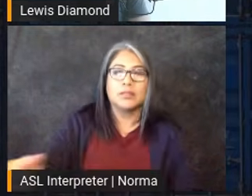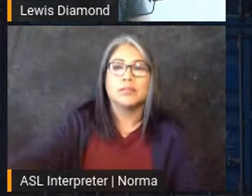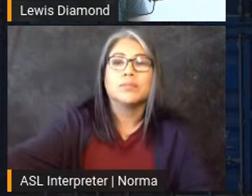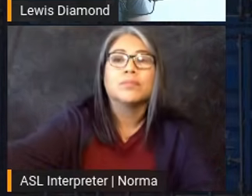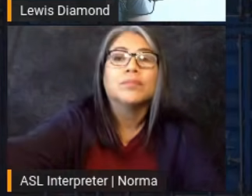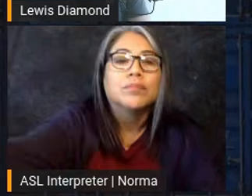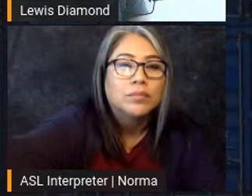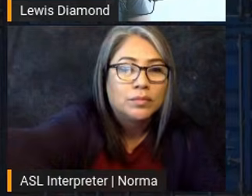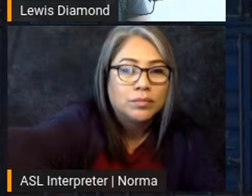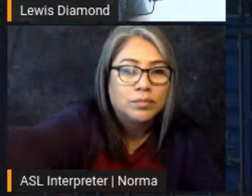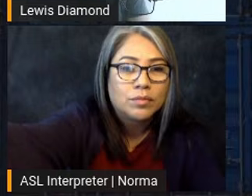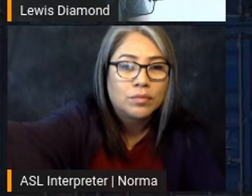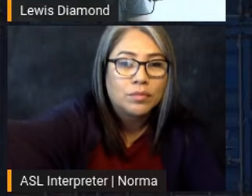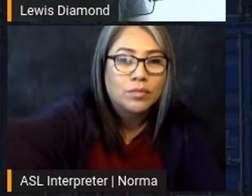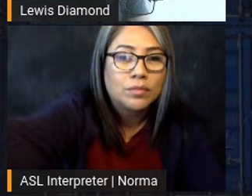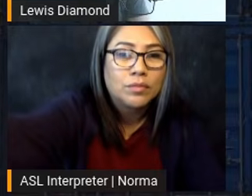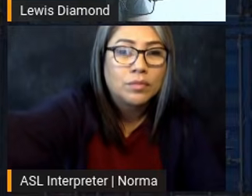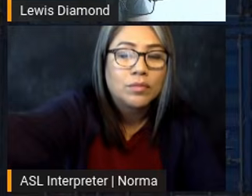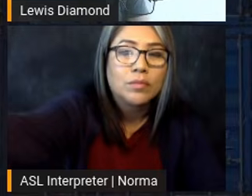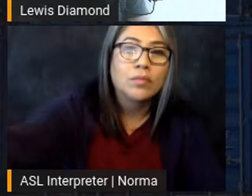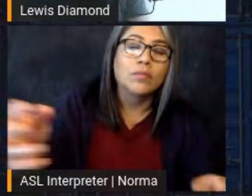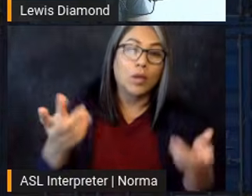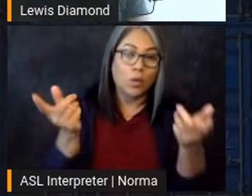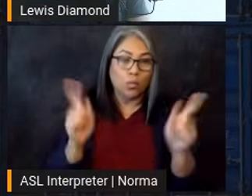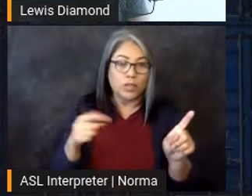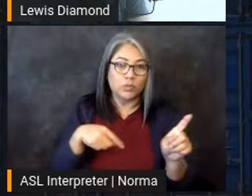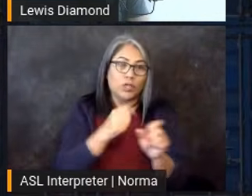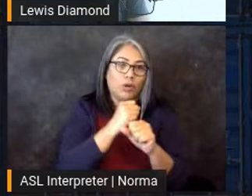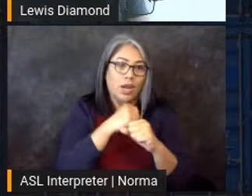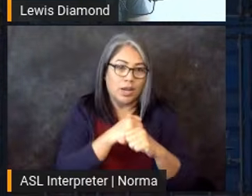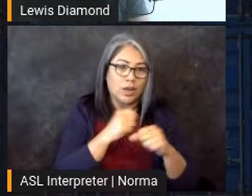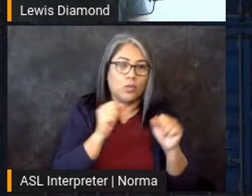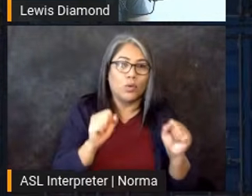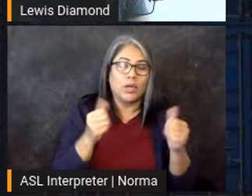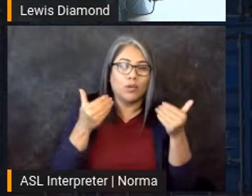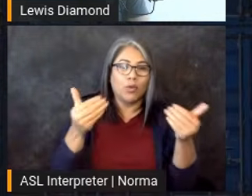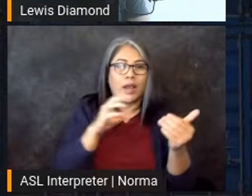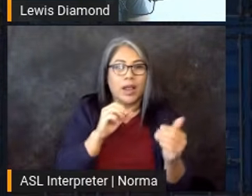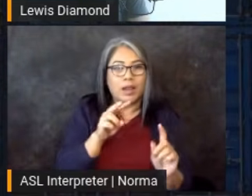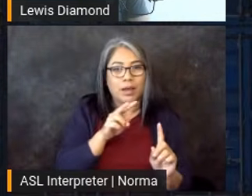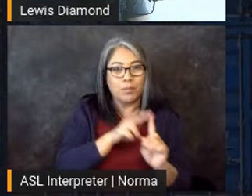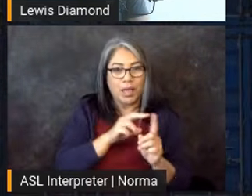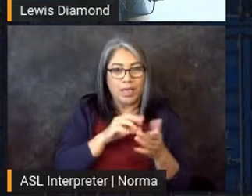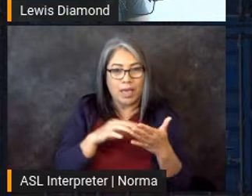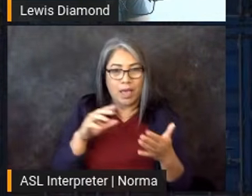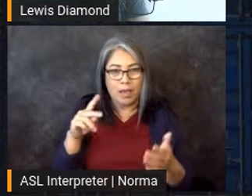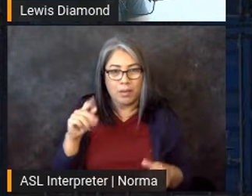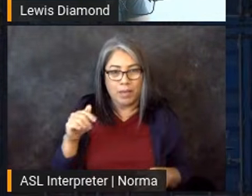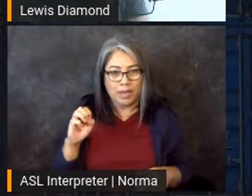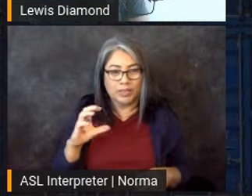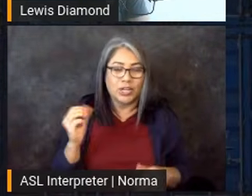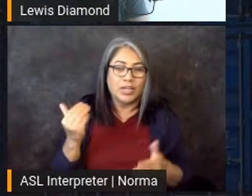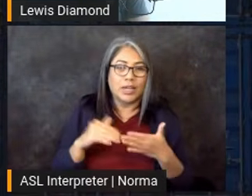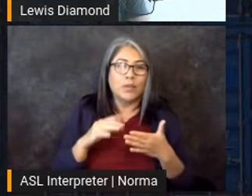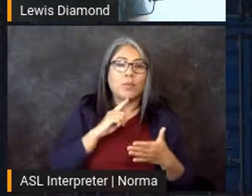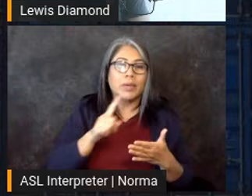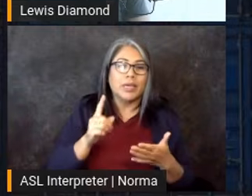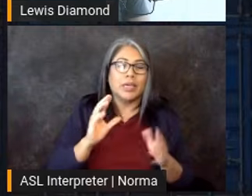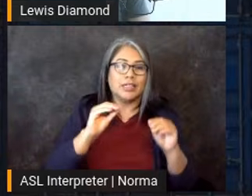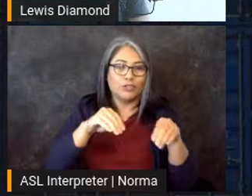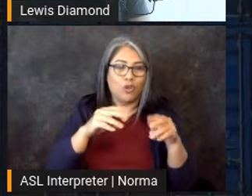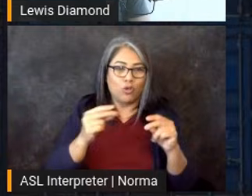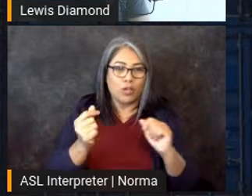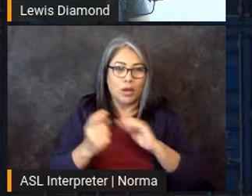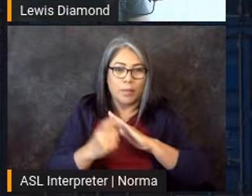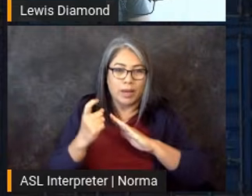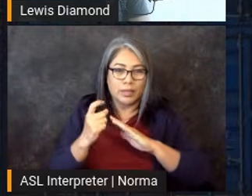And once created, we can go ahead and apply that package. And again, it's going to be installed automatically.